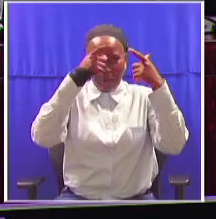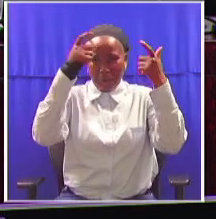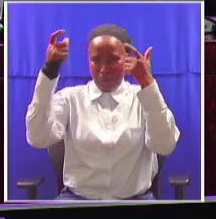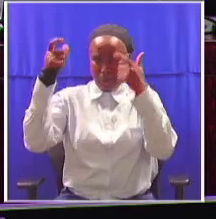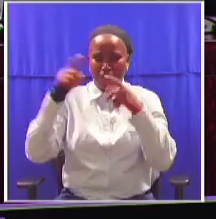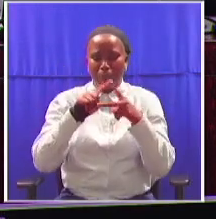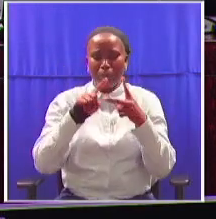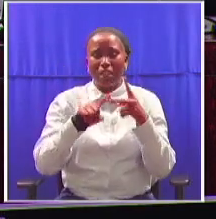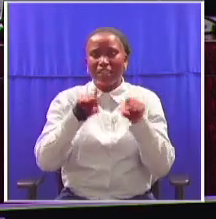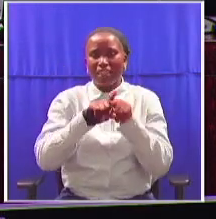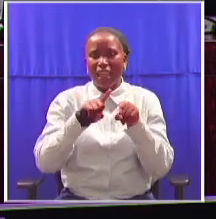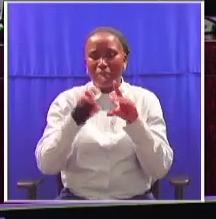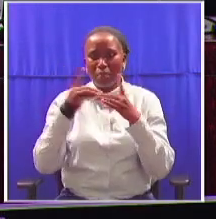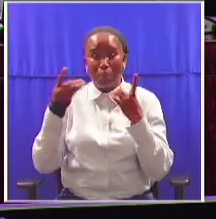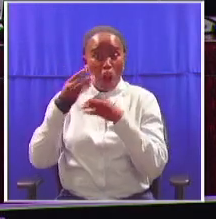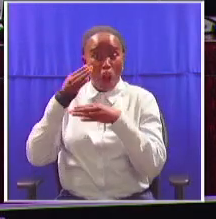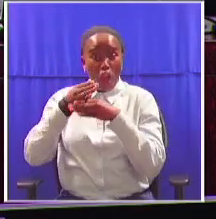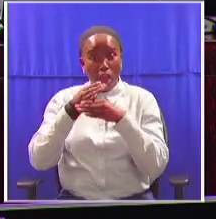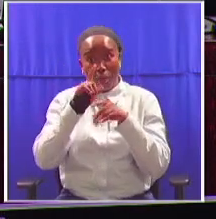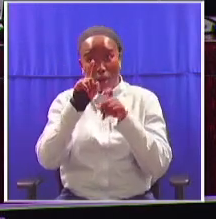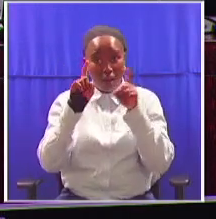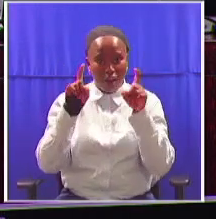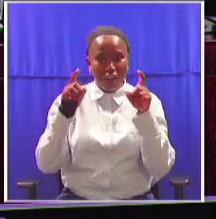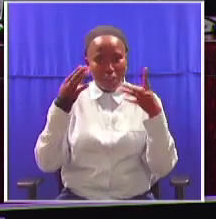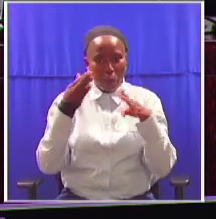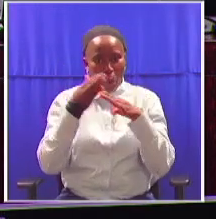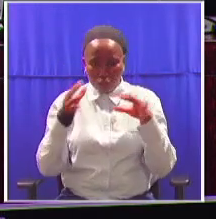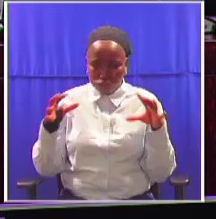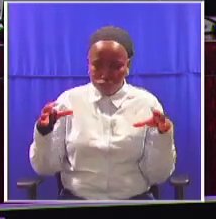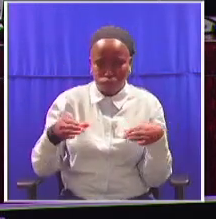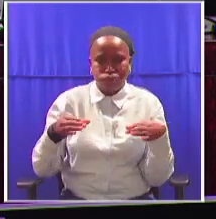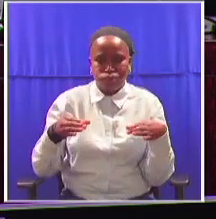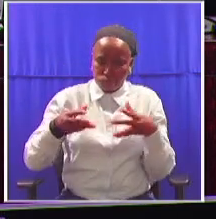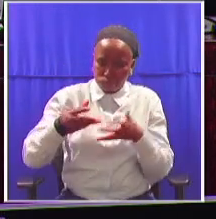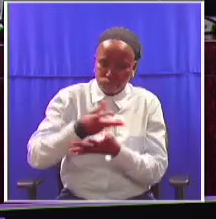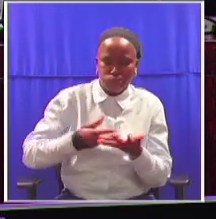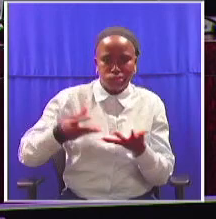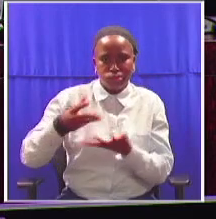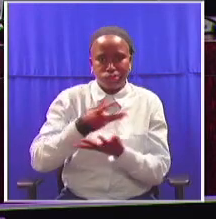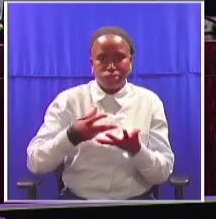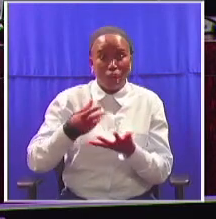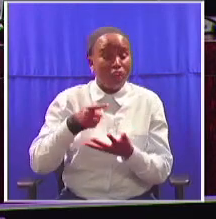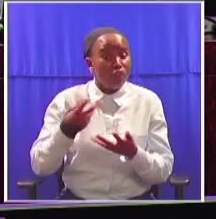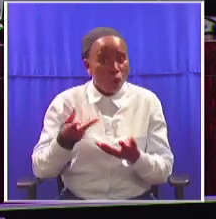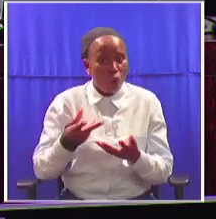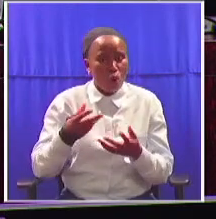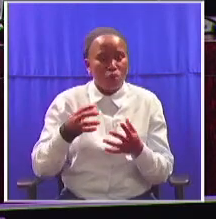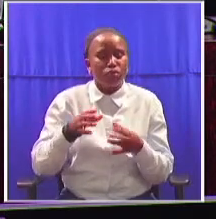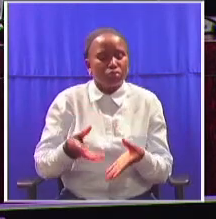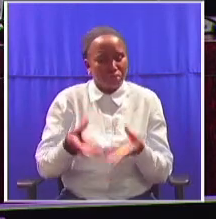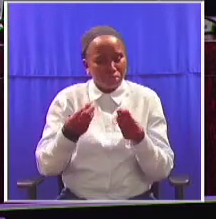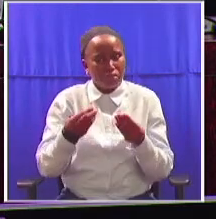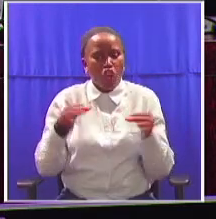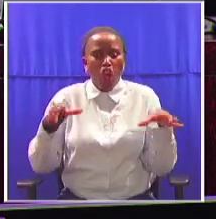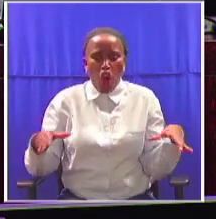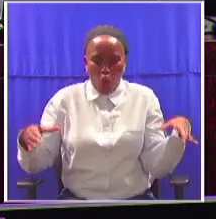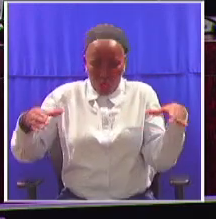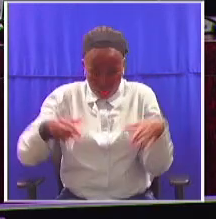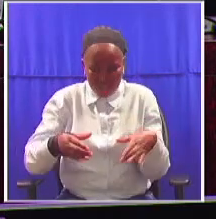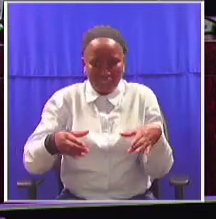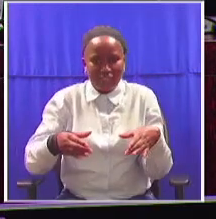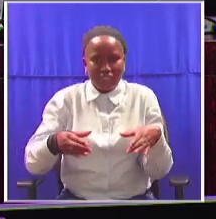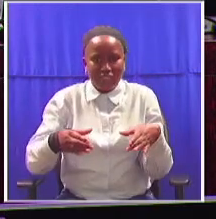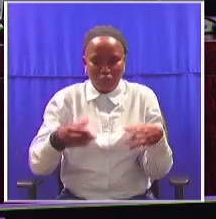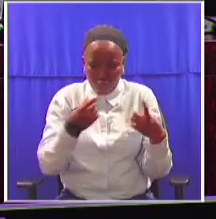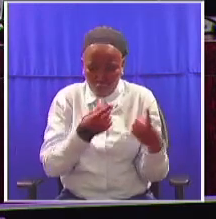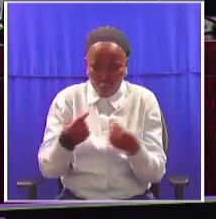other constituencies, where we've been dealing with the collective actions that need to be taken